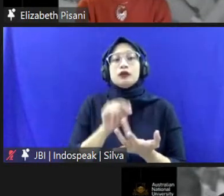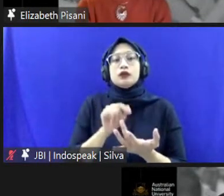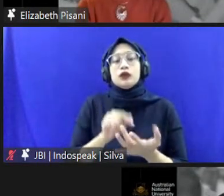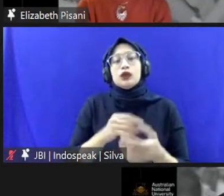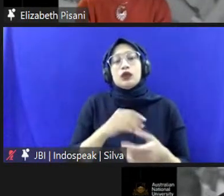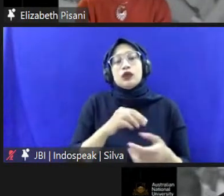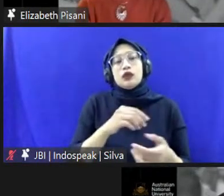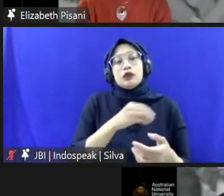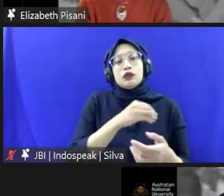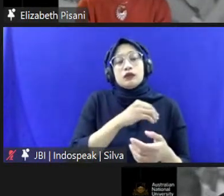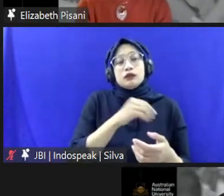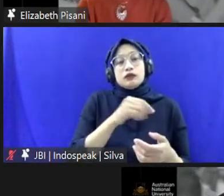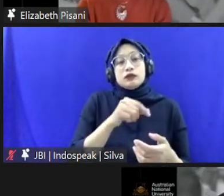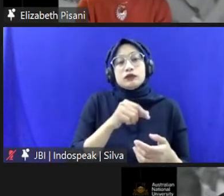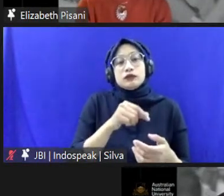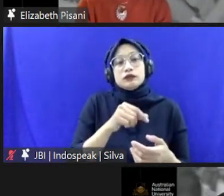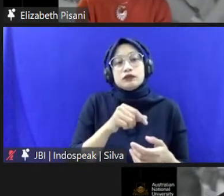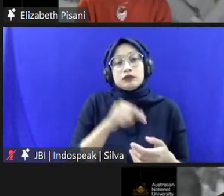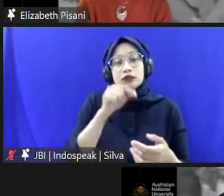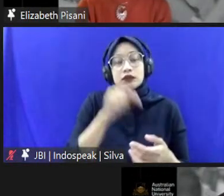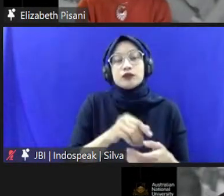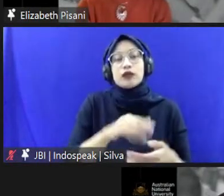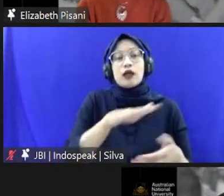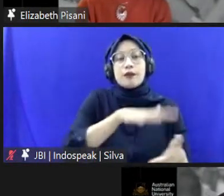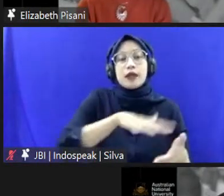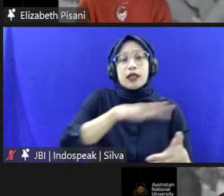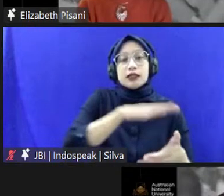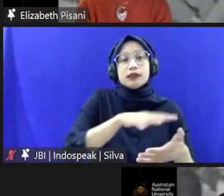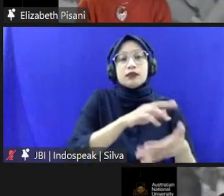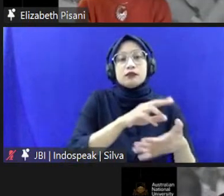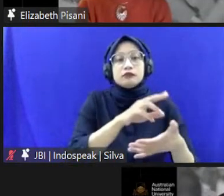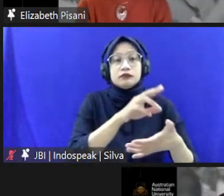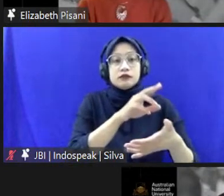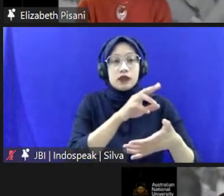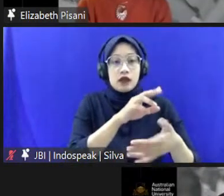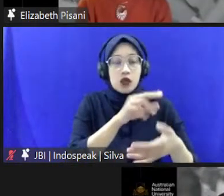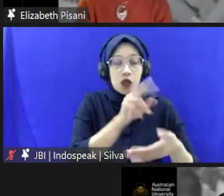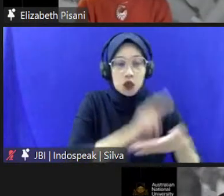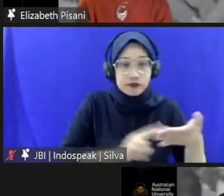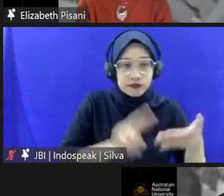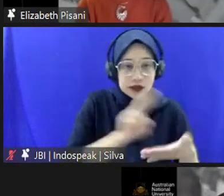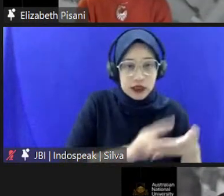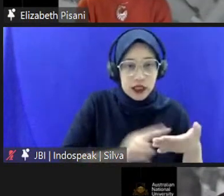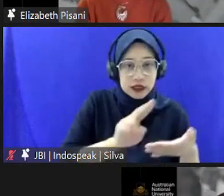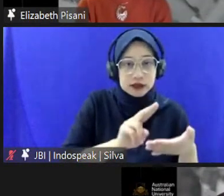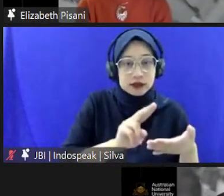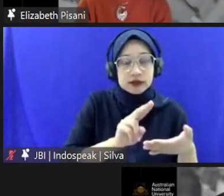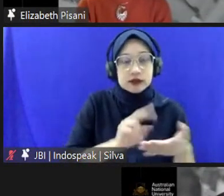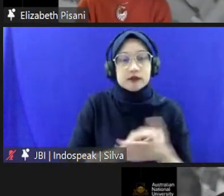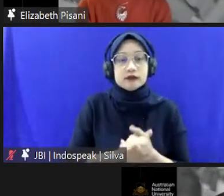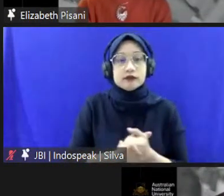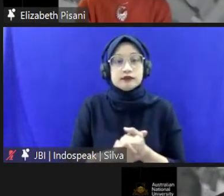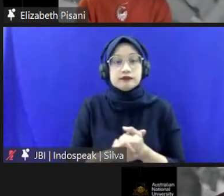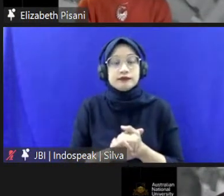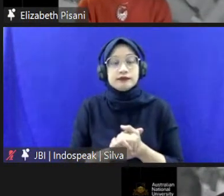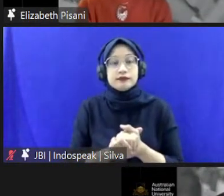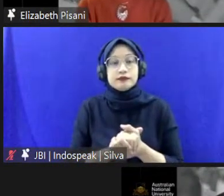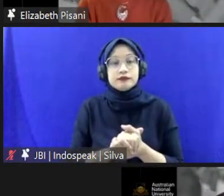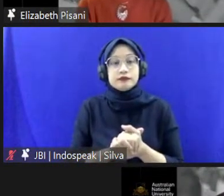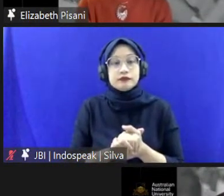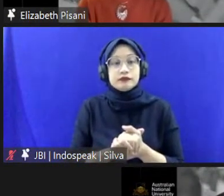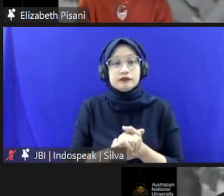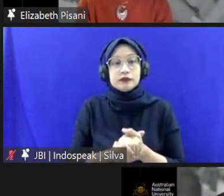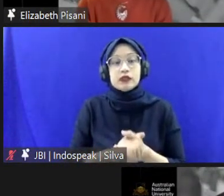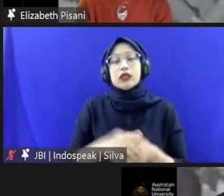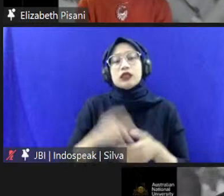but never registered in the university. So you can see this is a really tangled situation because the